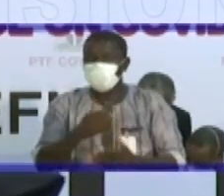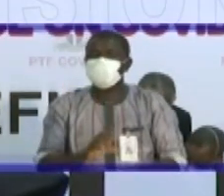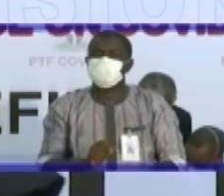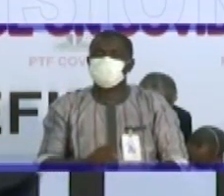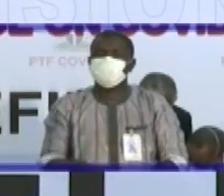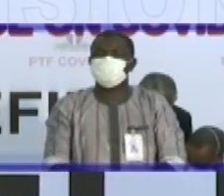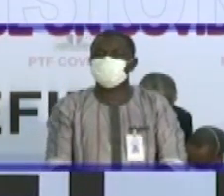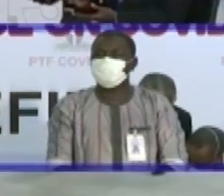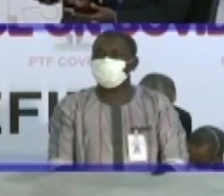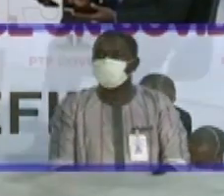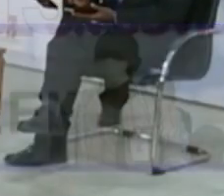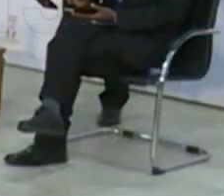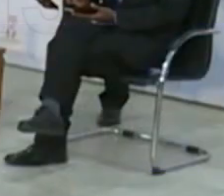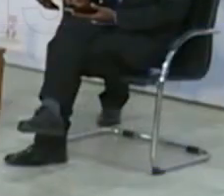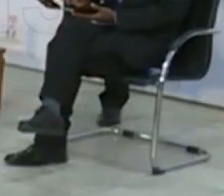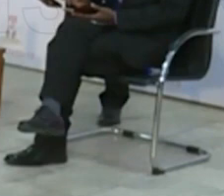very much.